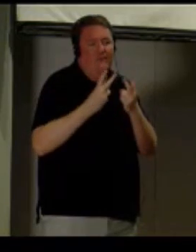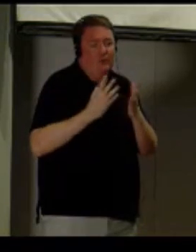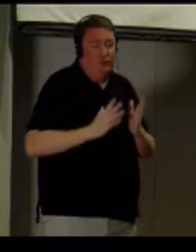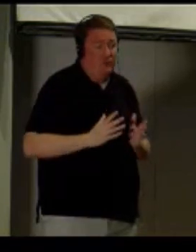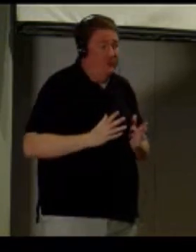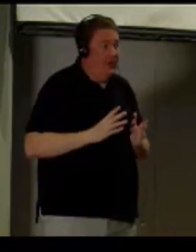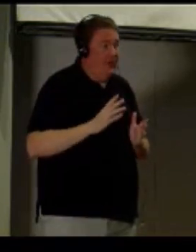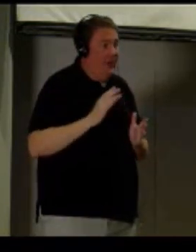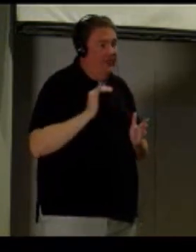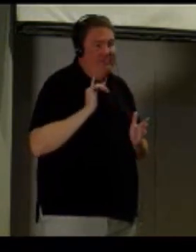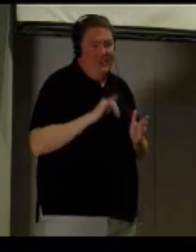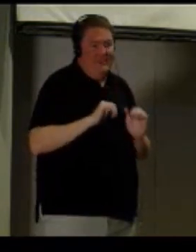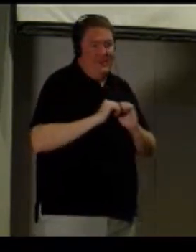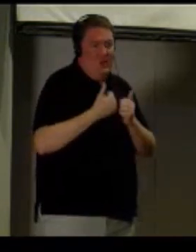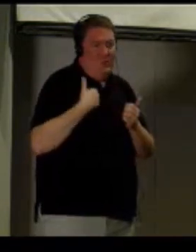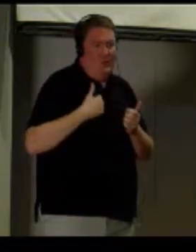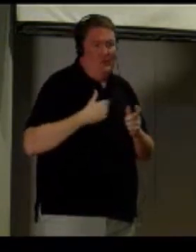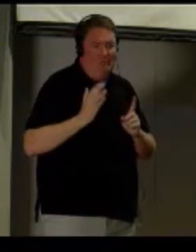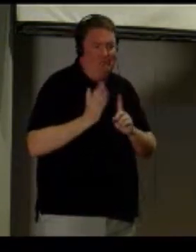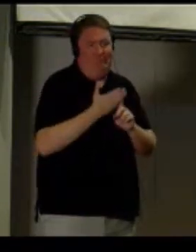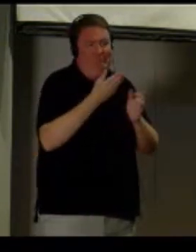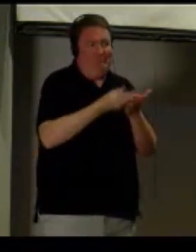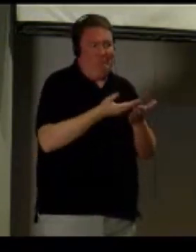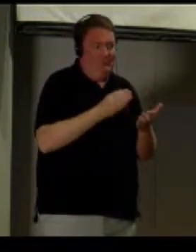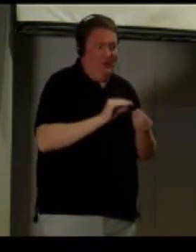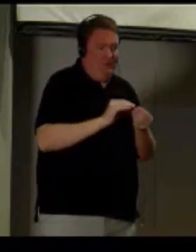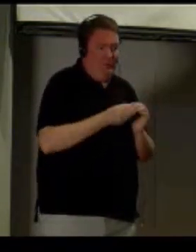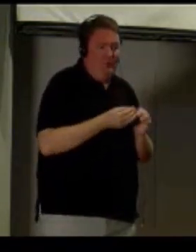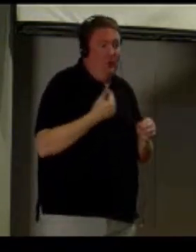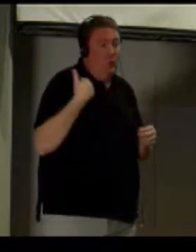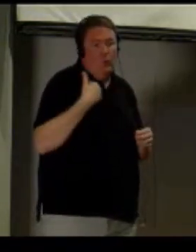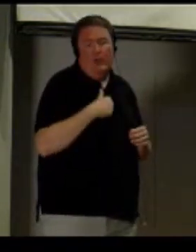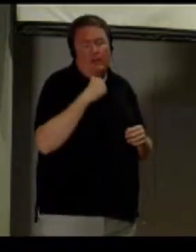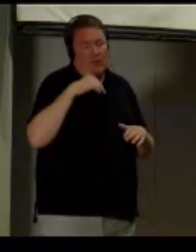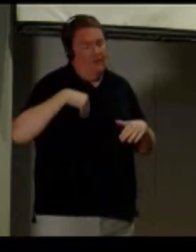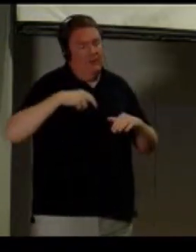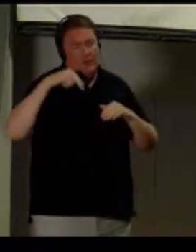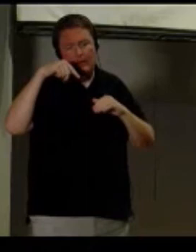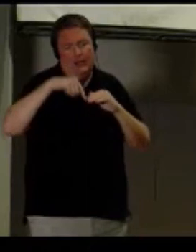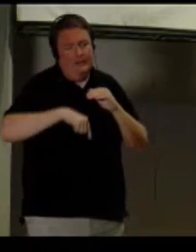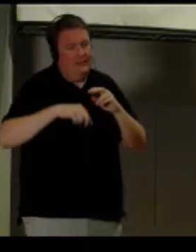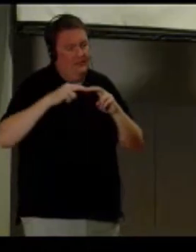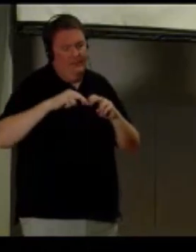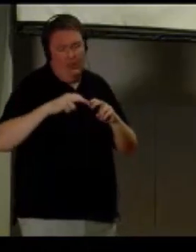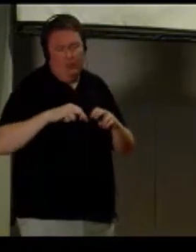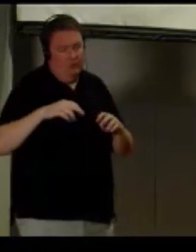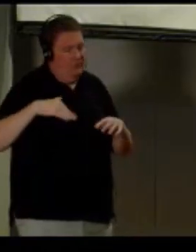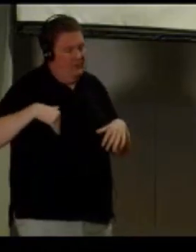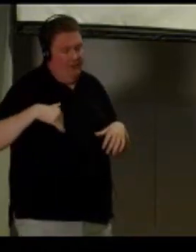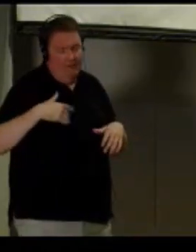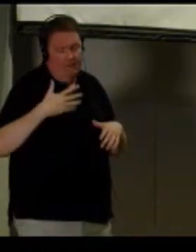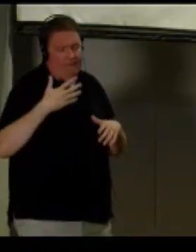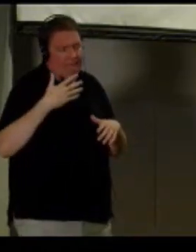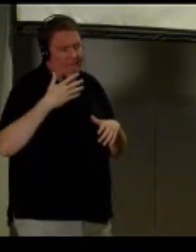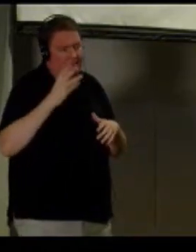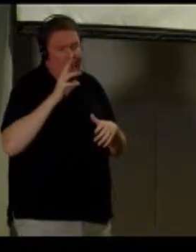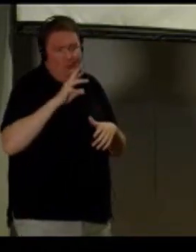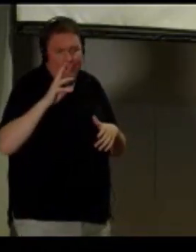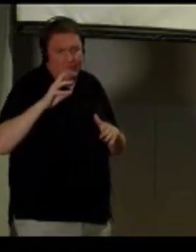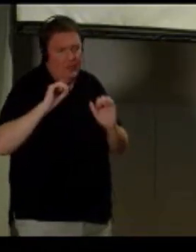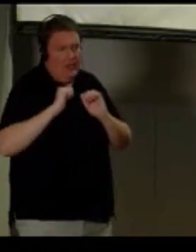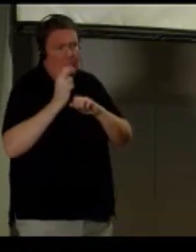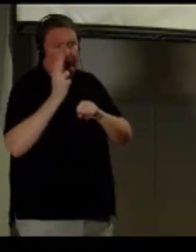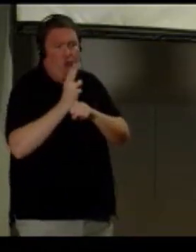only way we can kind of quantify. We haven't gone into a deep evaluation of the website in terms of users and how